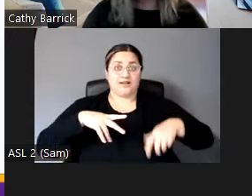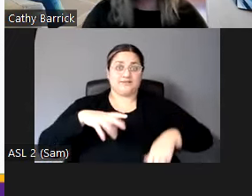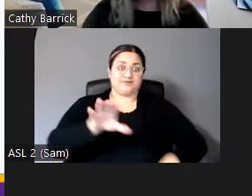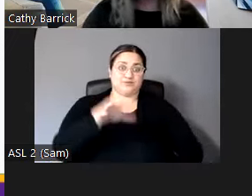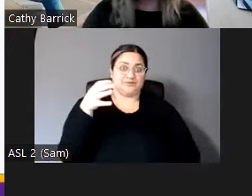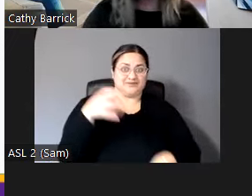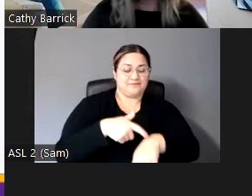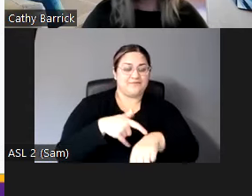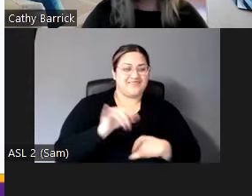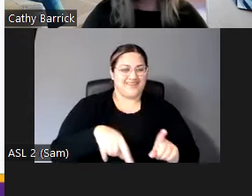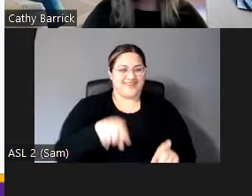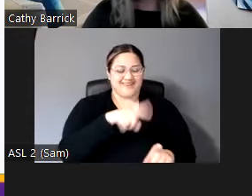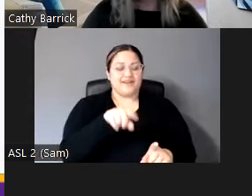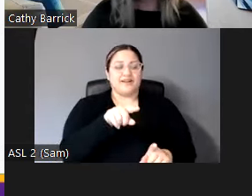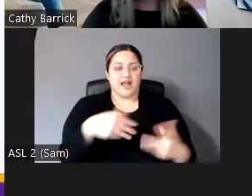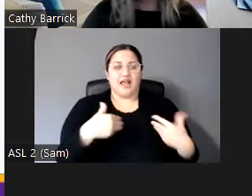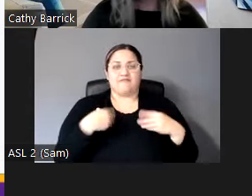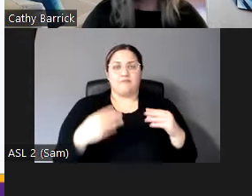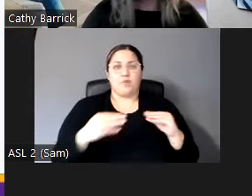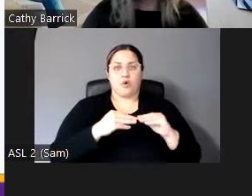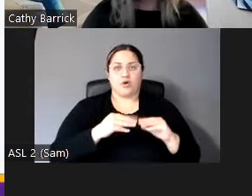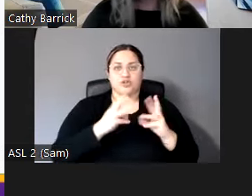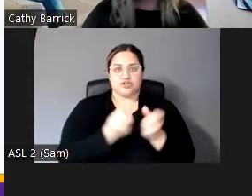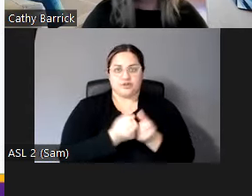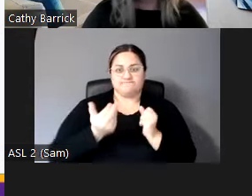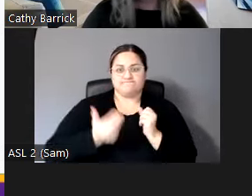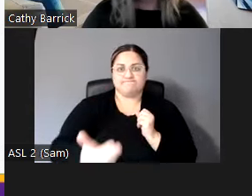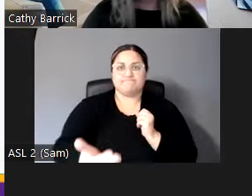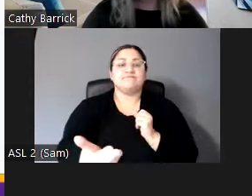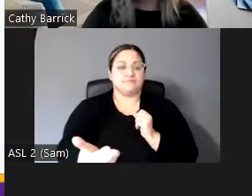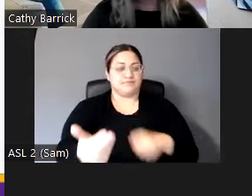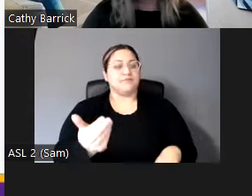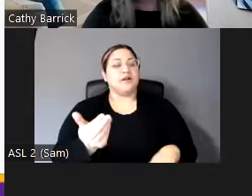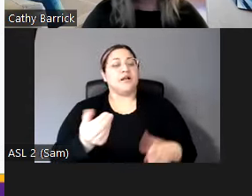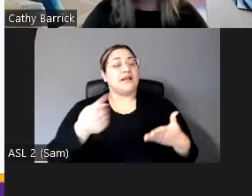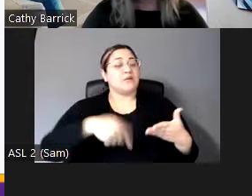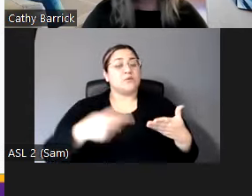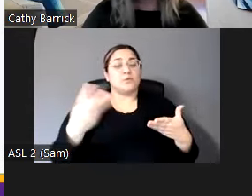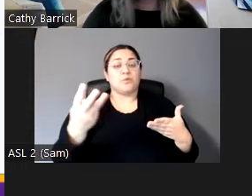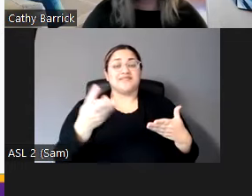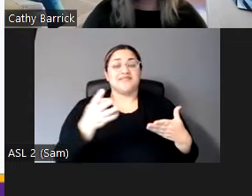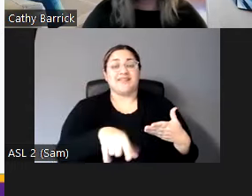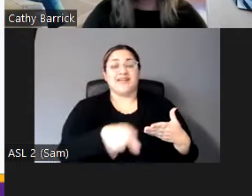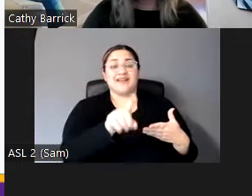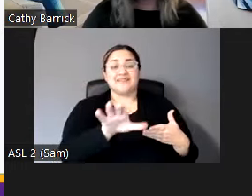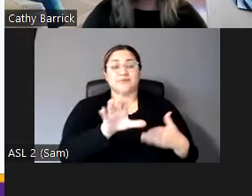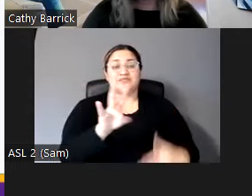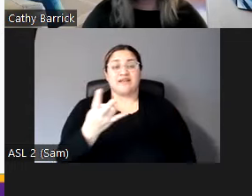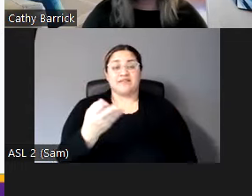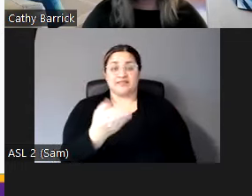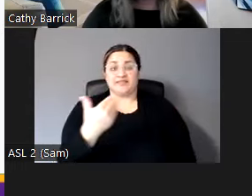David Burns, who's done a lot of work around elder abuse, but they're going to be looking at ageism and the sort of that connection